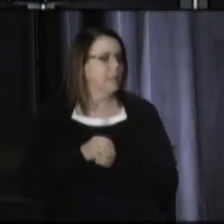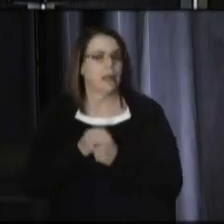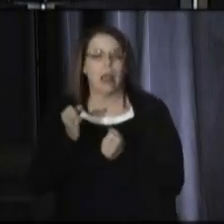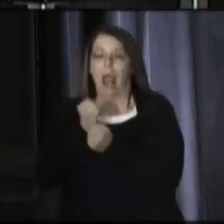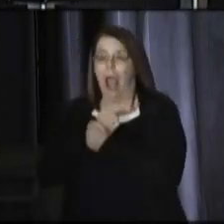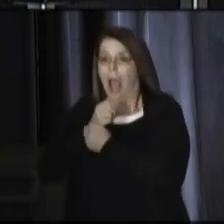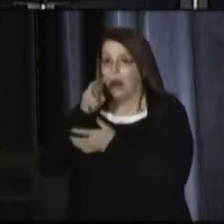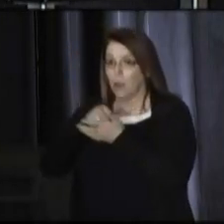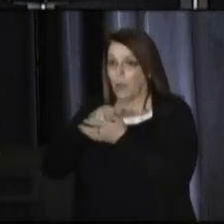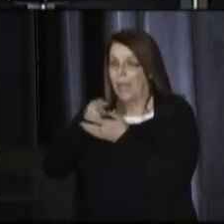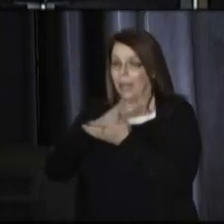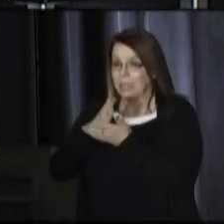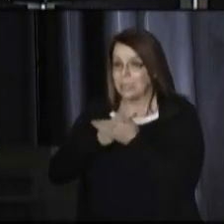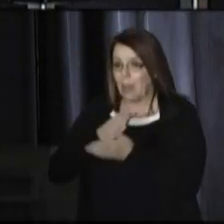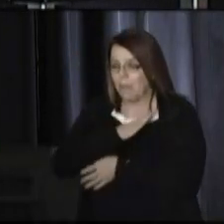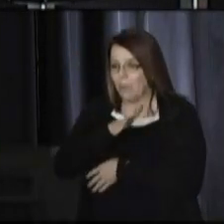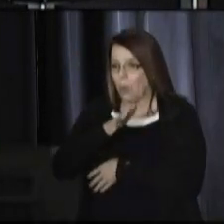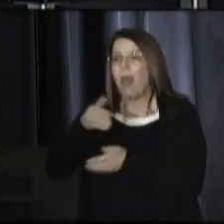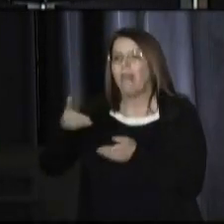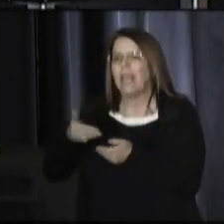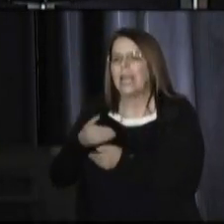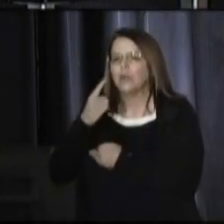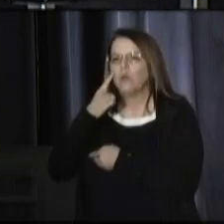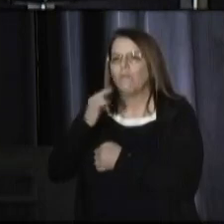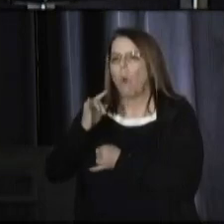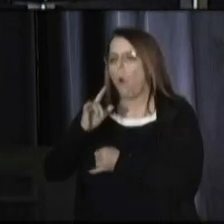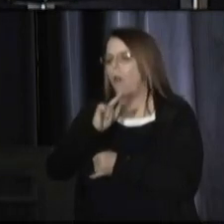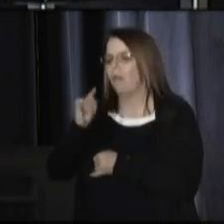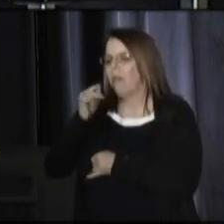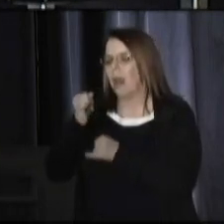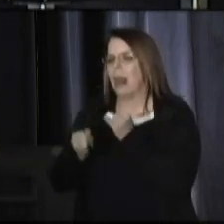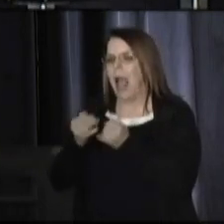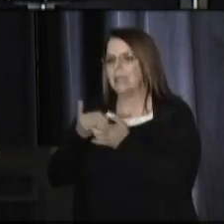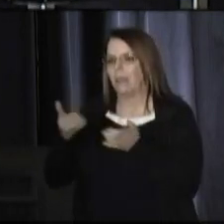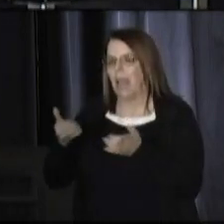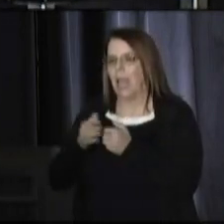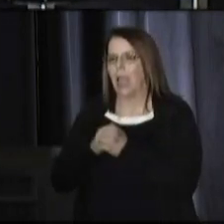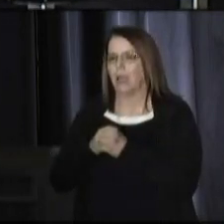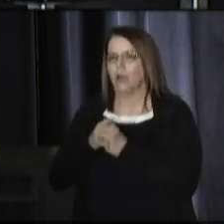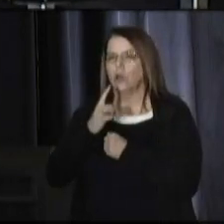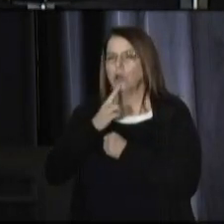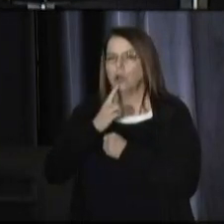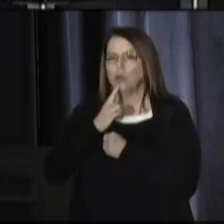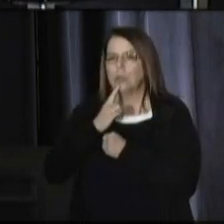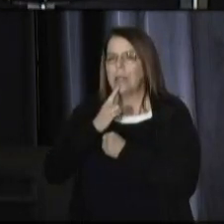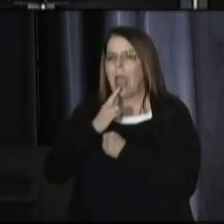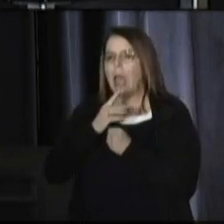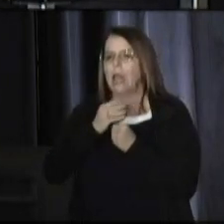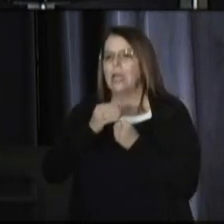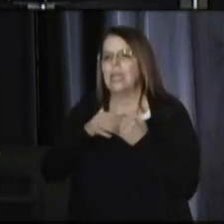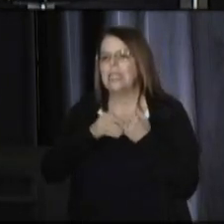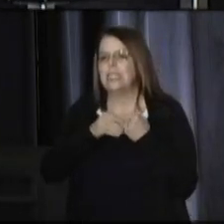an audience. And so I kind of tried to hold on to that pleasure and that joy of like writing into my desires. Yeah.